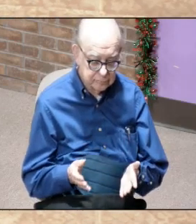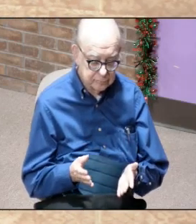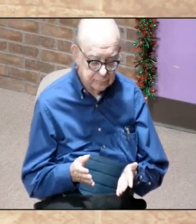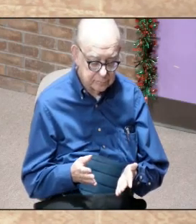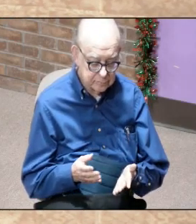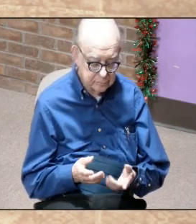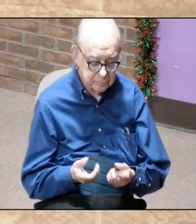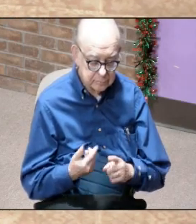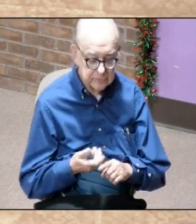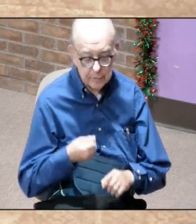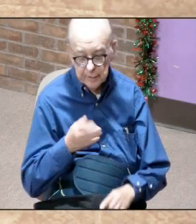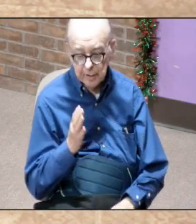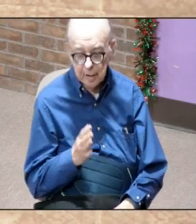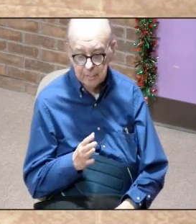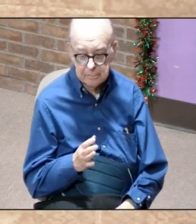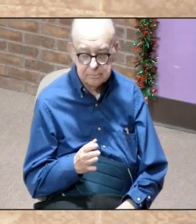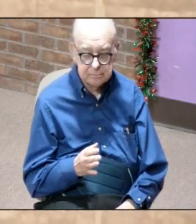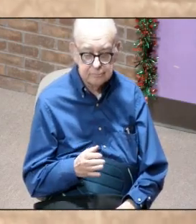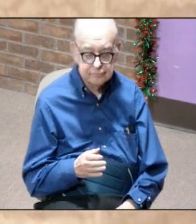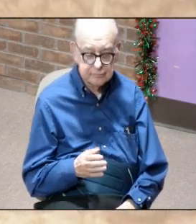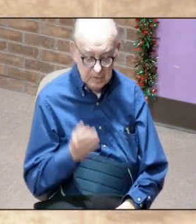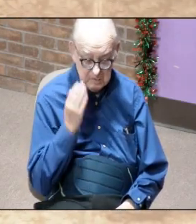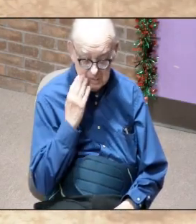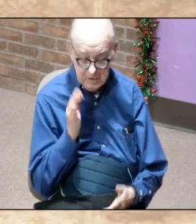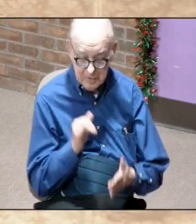God. You know?